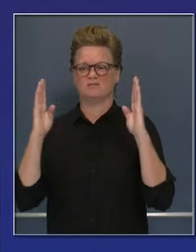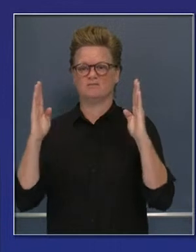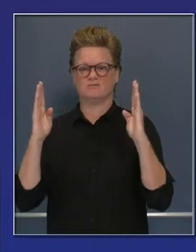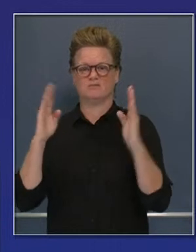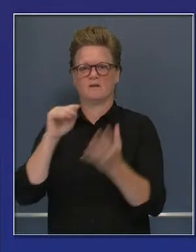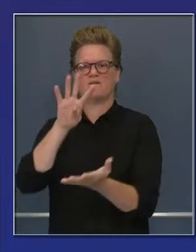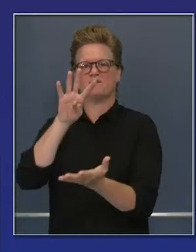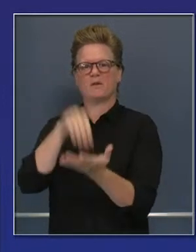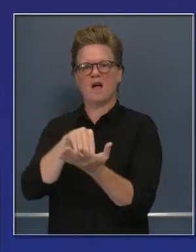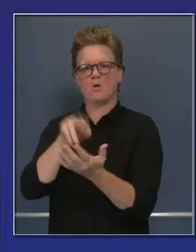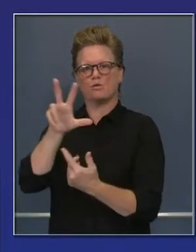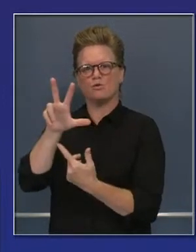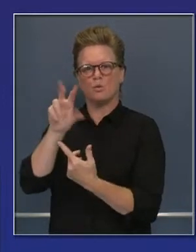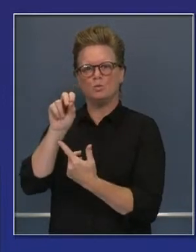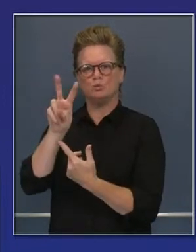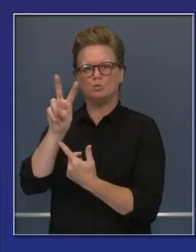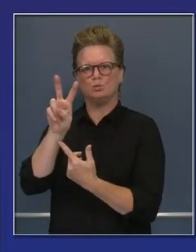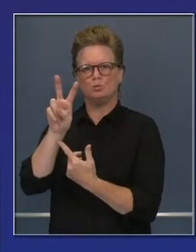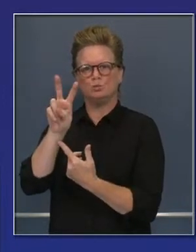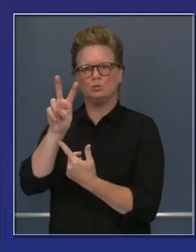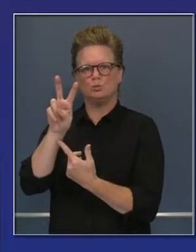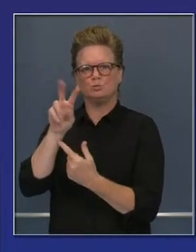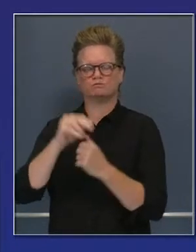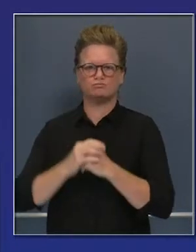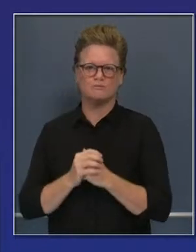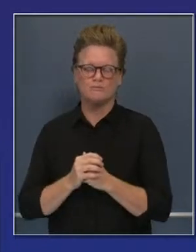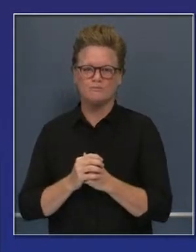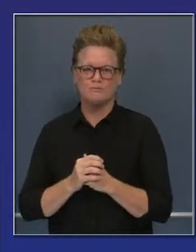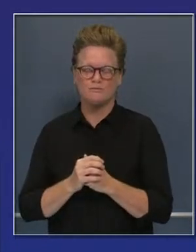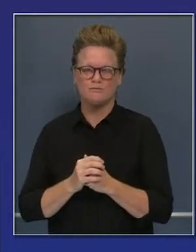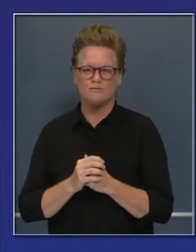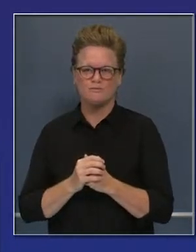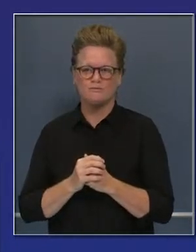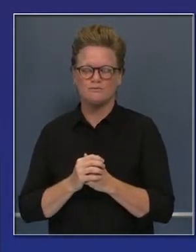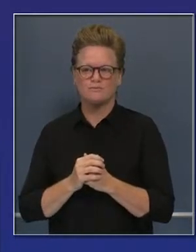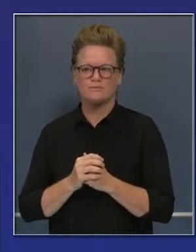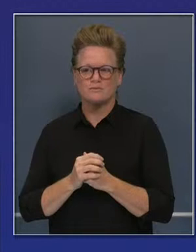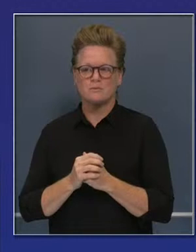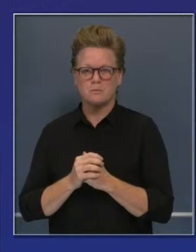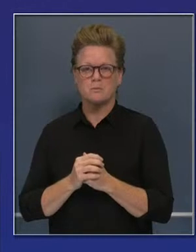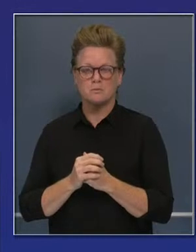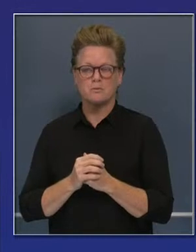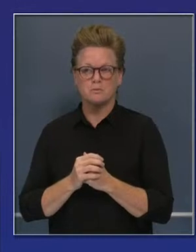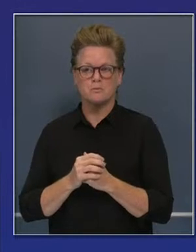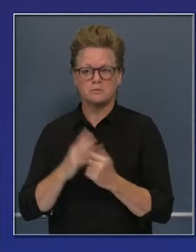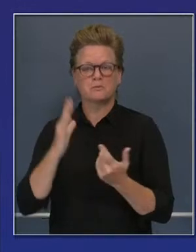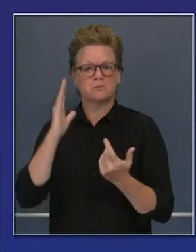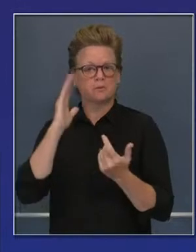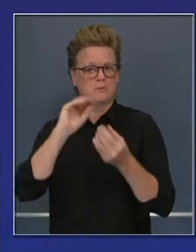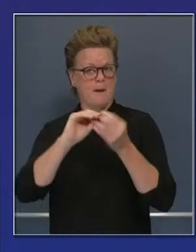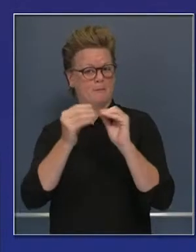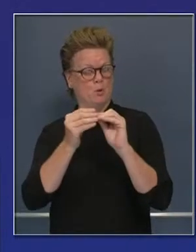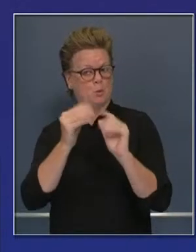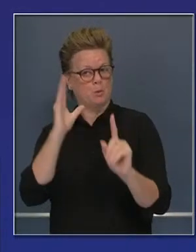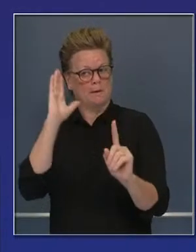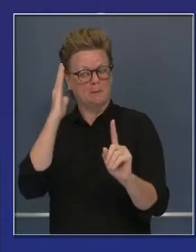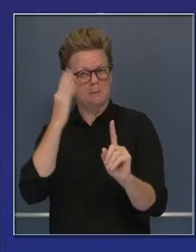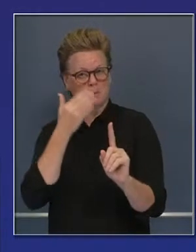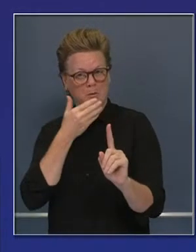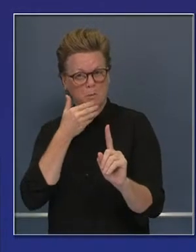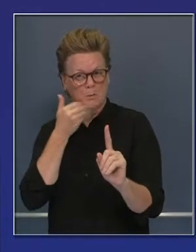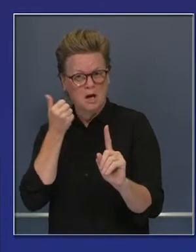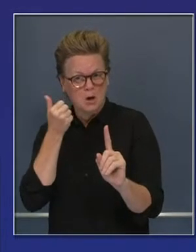4,302. If those appear to be more promising numbers, it's because they are. Over the